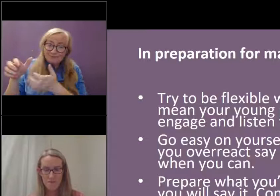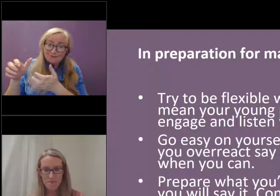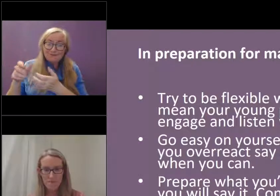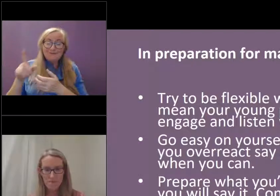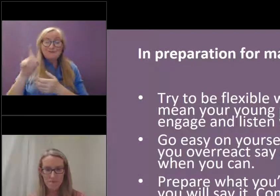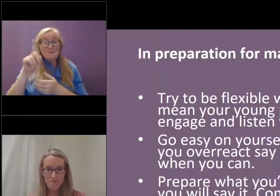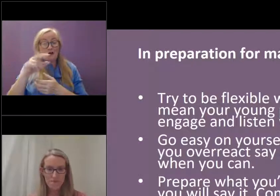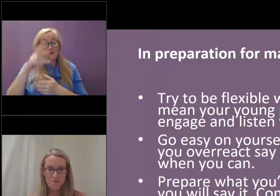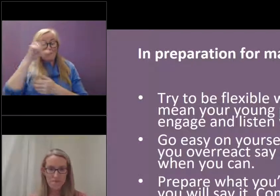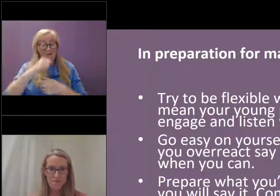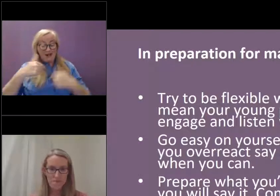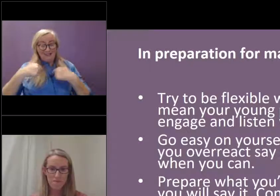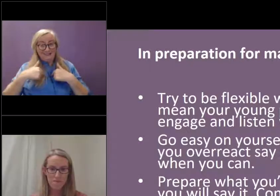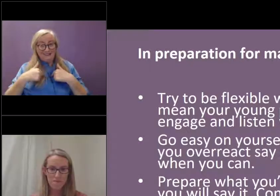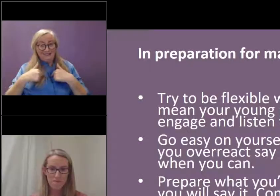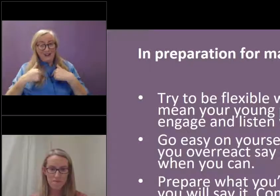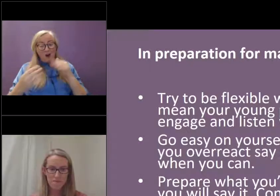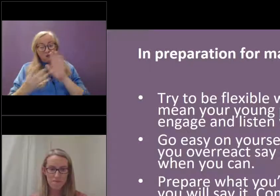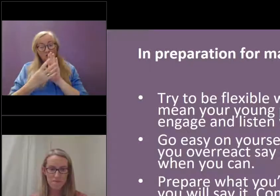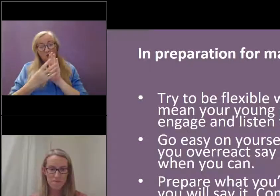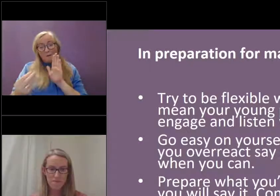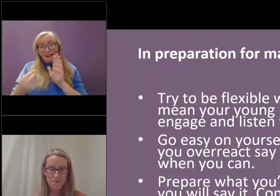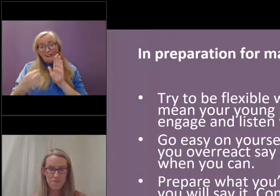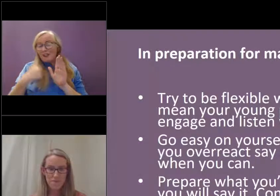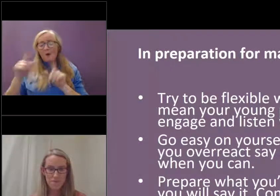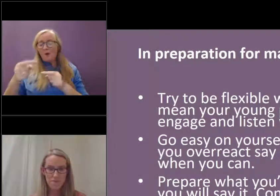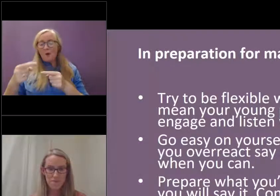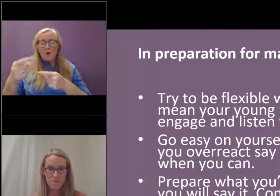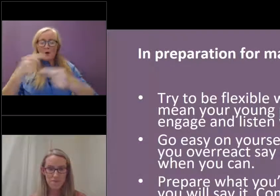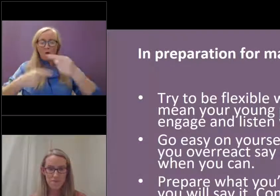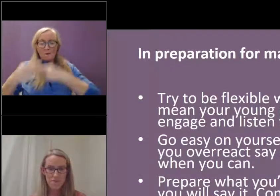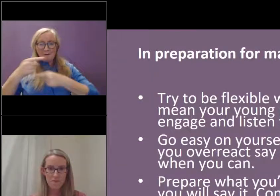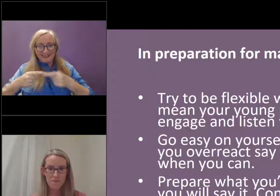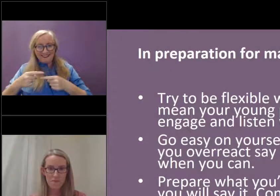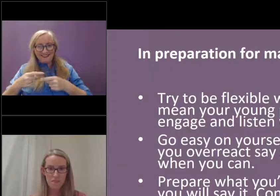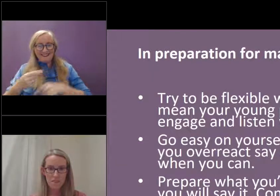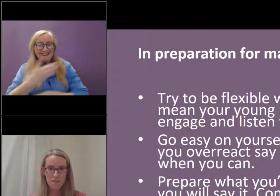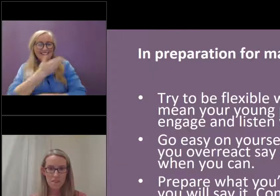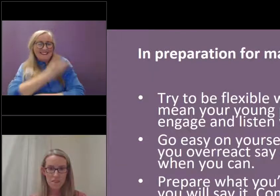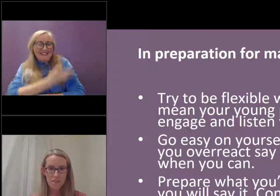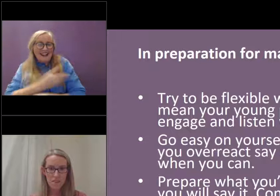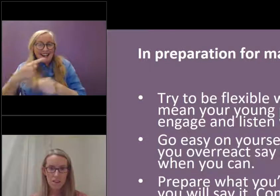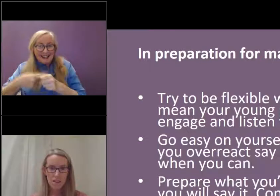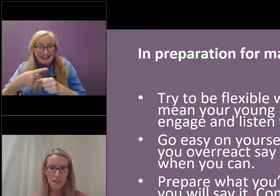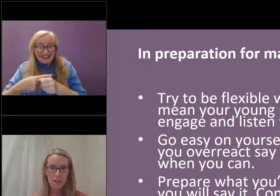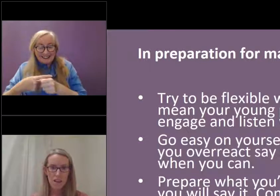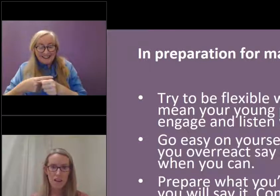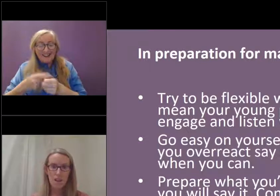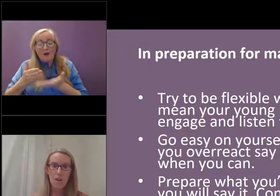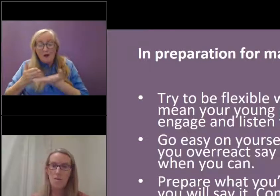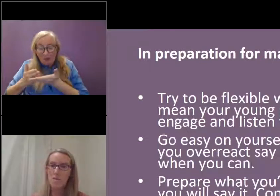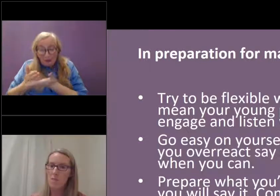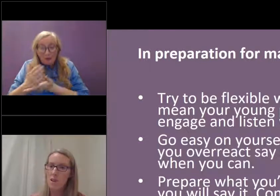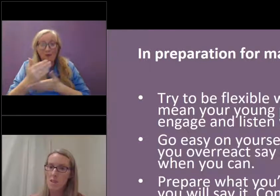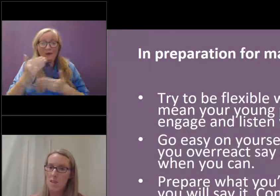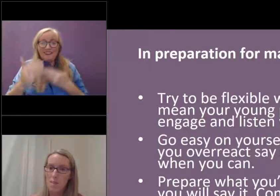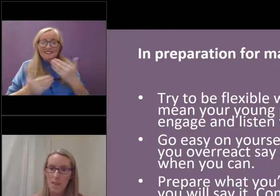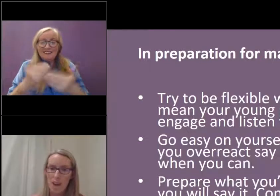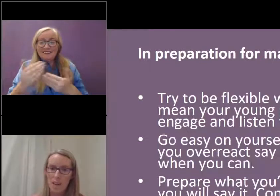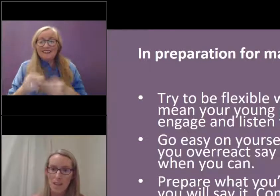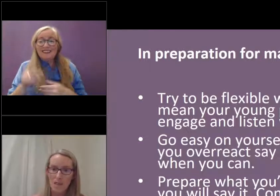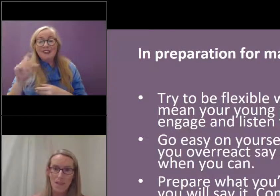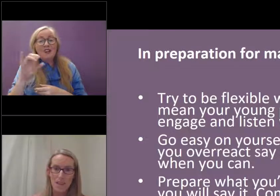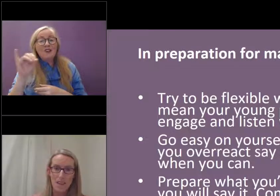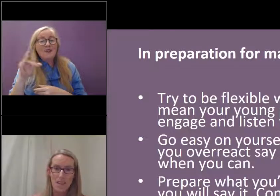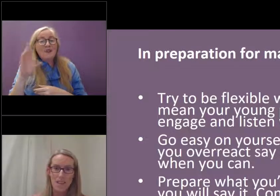modeling and saying sorry and starting again, and working through it as well. I do know sometimes it Good can be thing